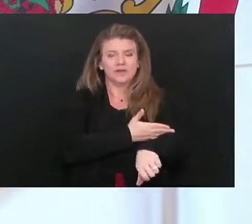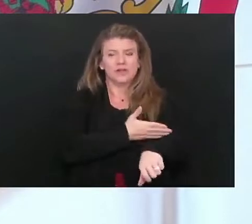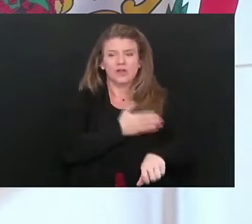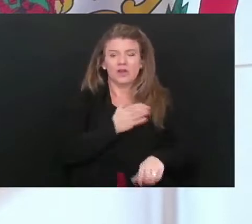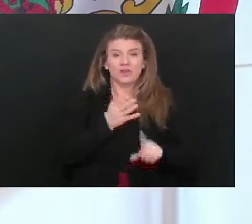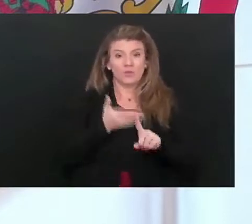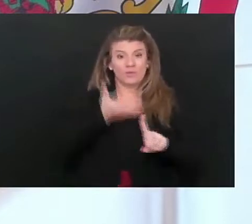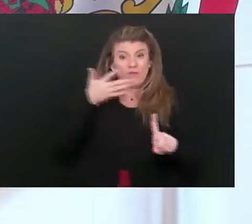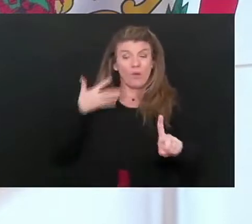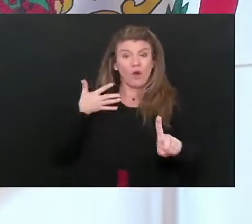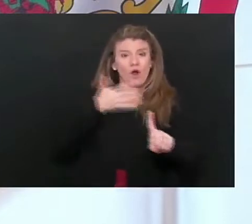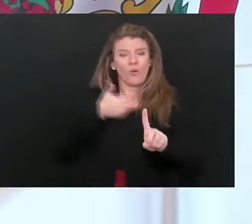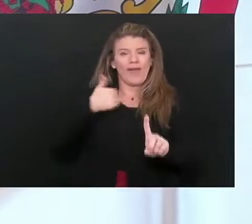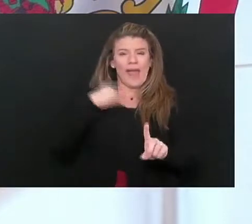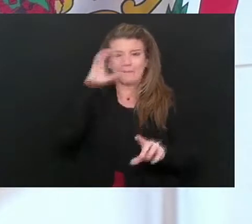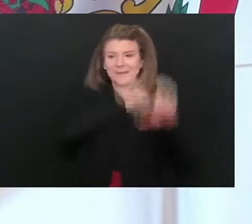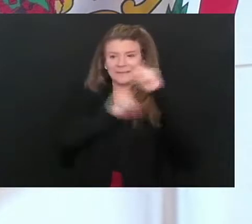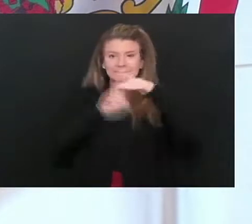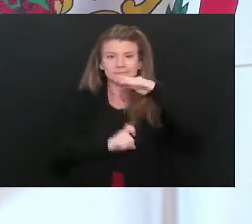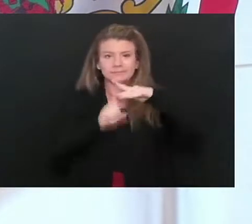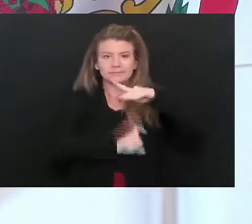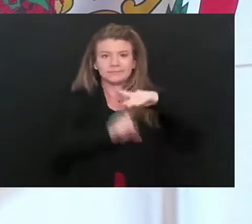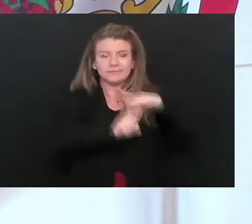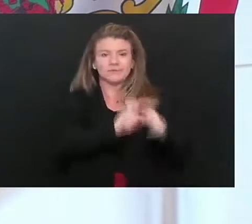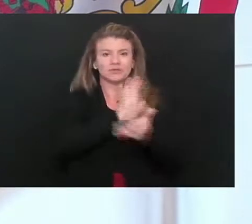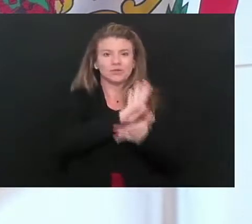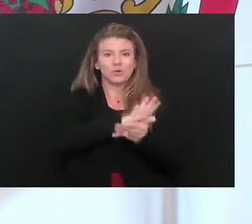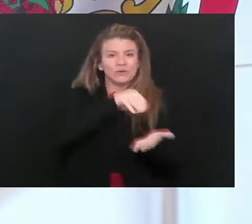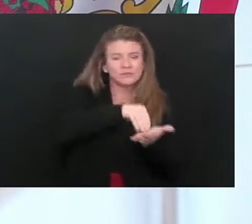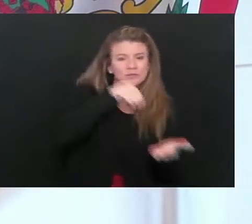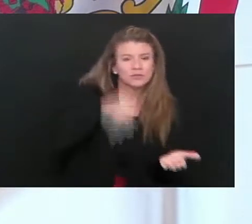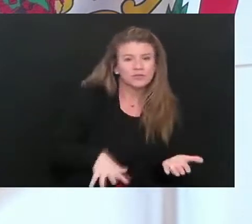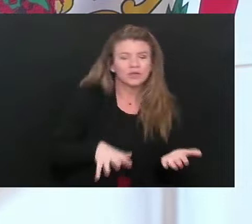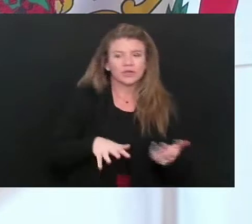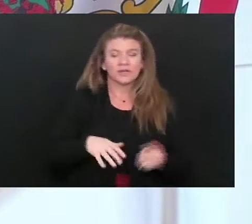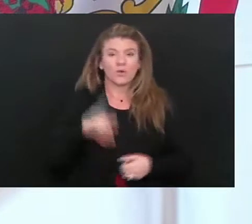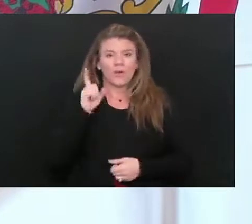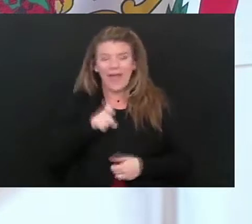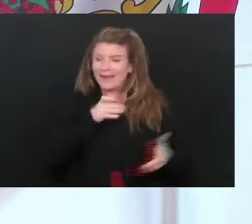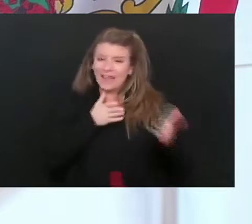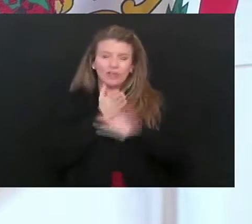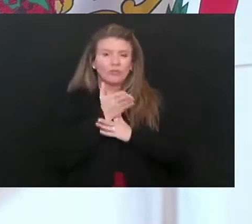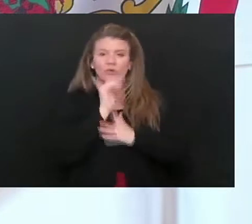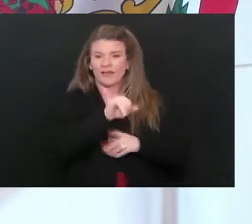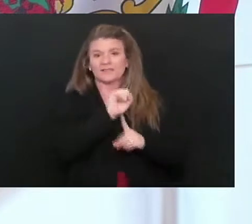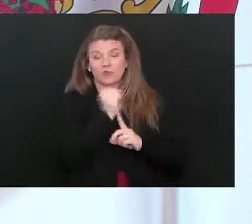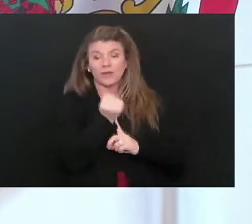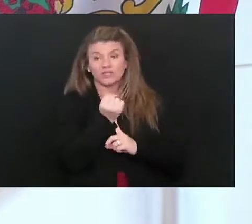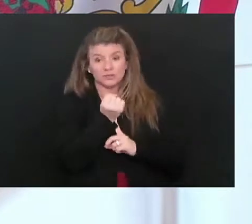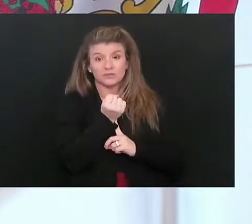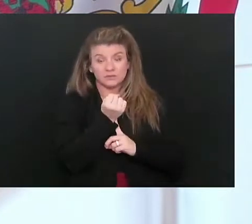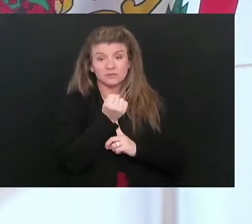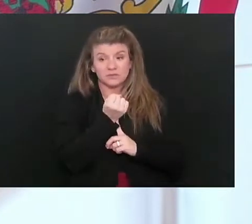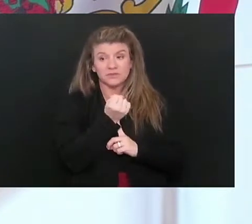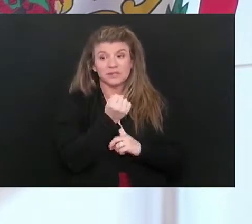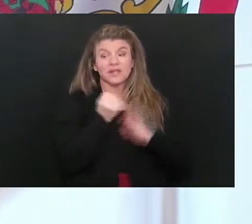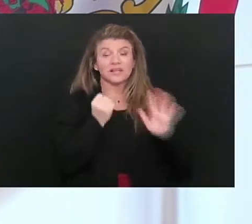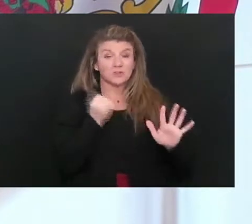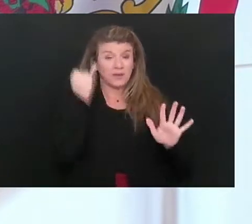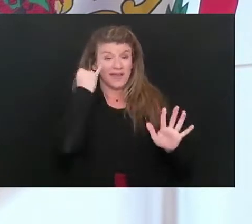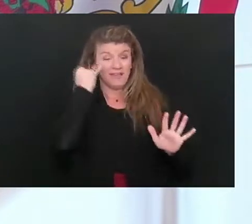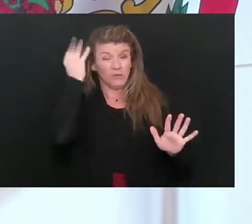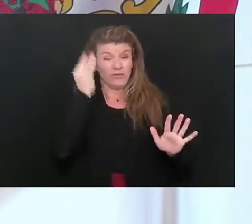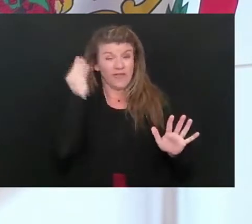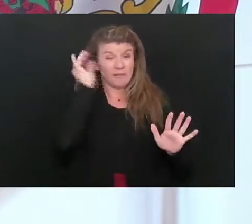had with our students and everything that we had to weather the storm, did we not? And if you just think about